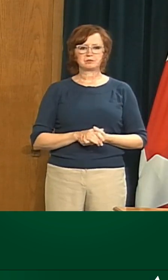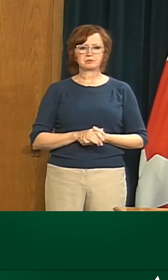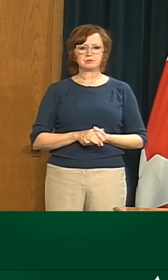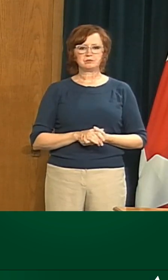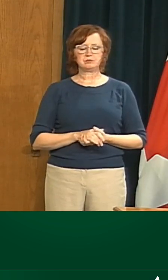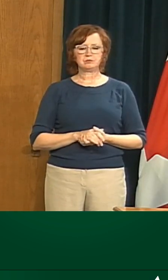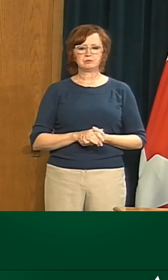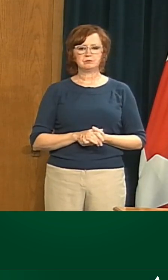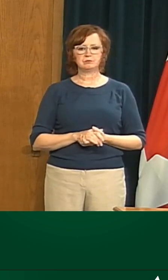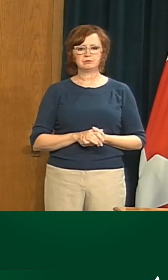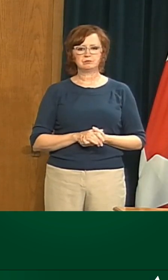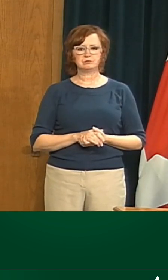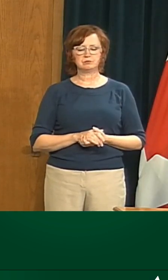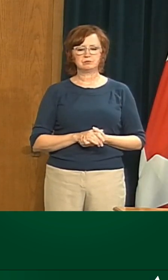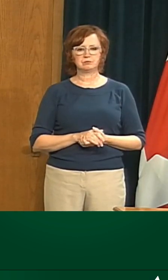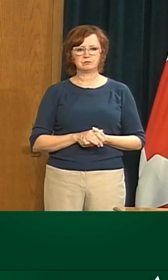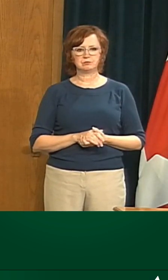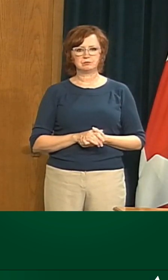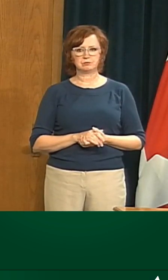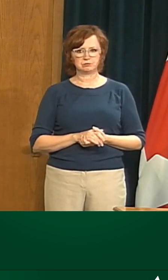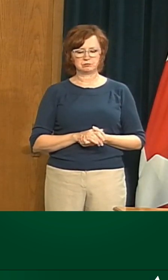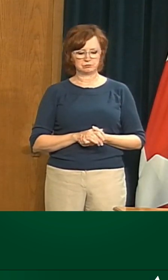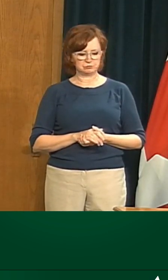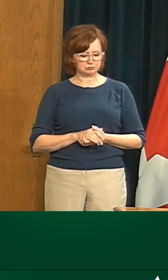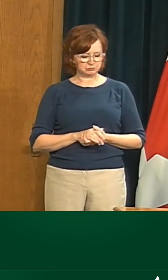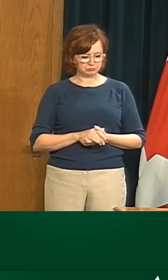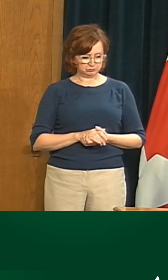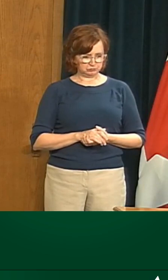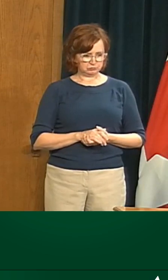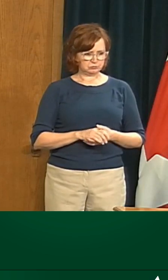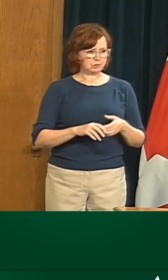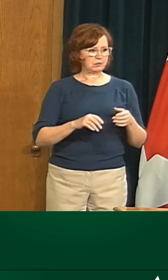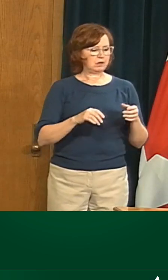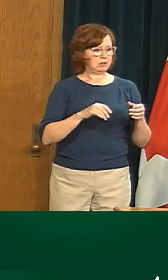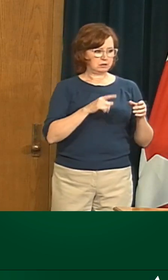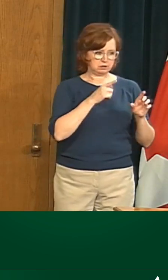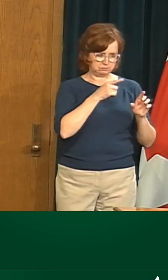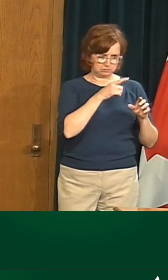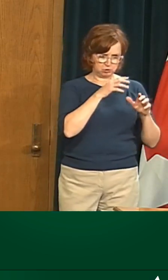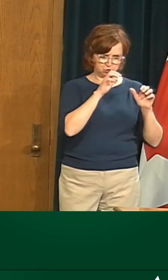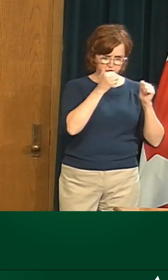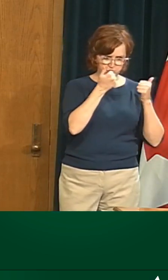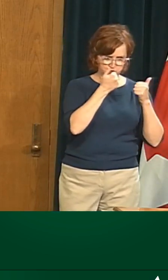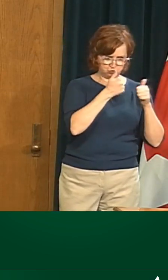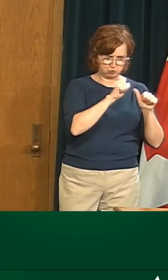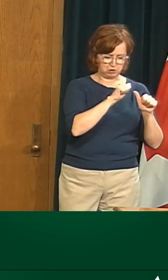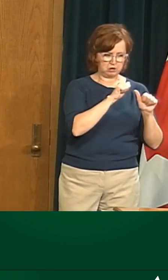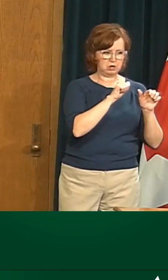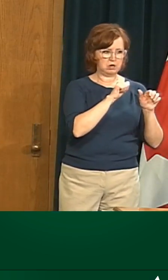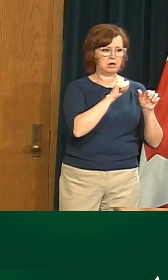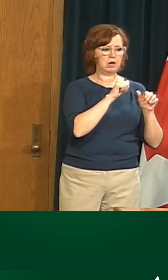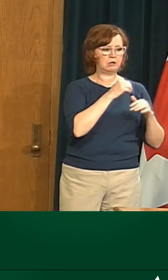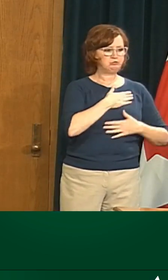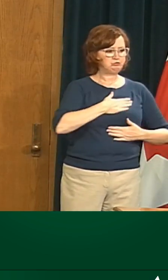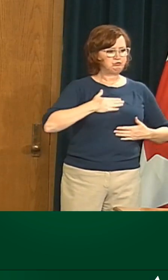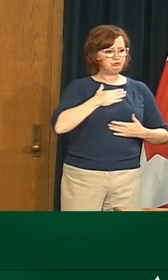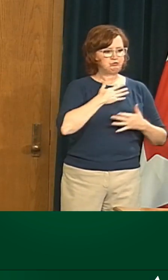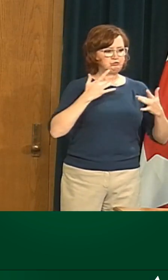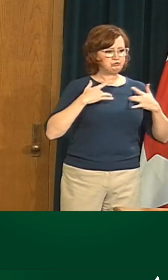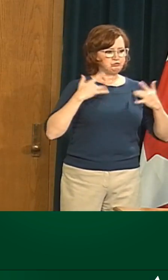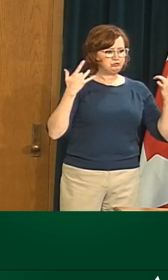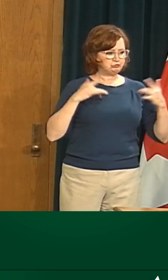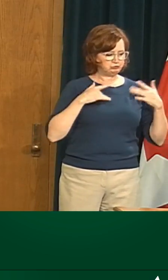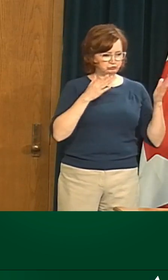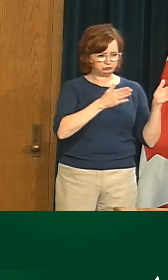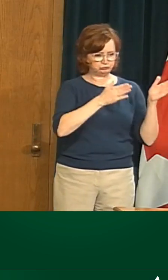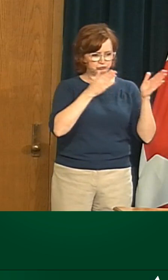safely allow some businesses, some recreational activities where the risk is already low by virtue of how